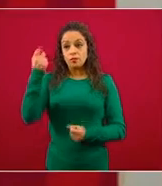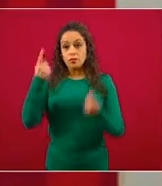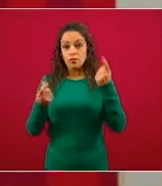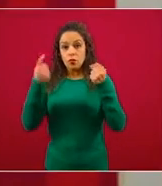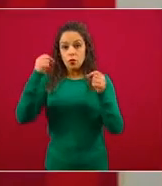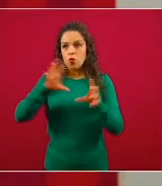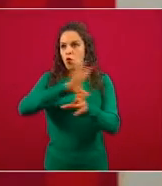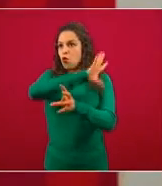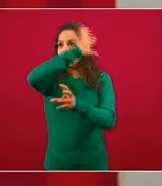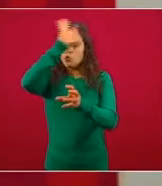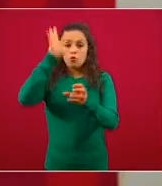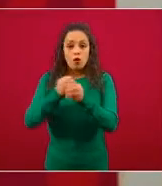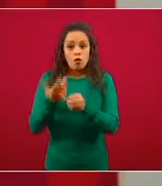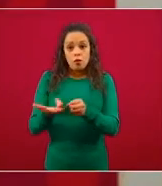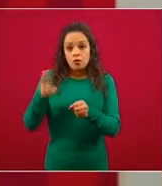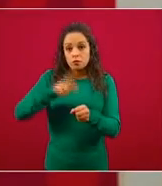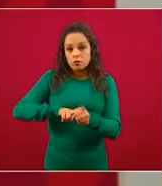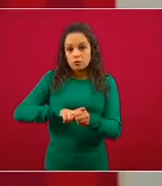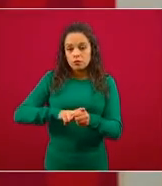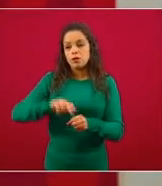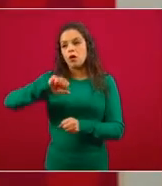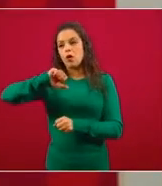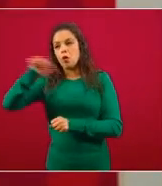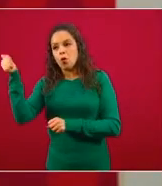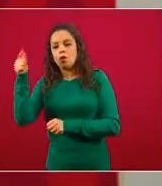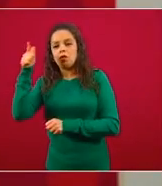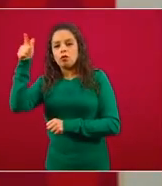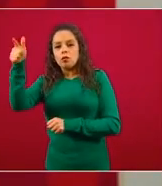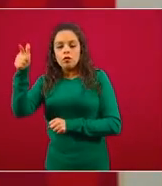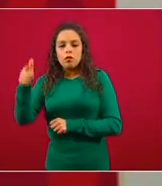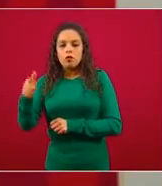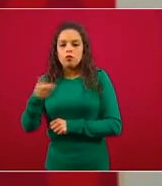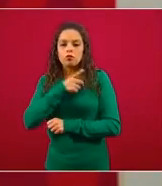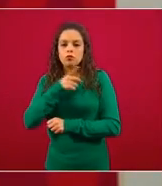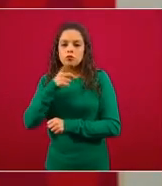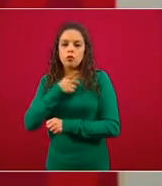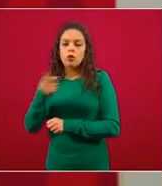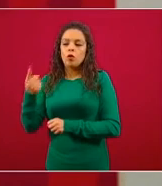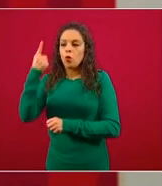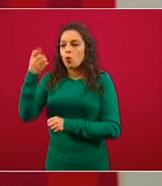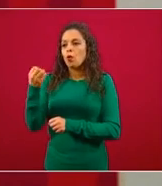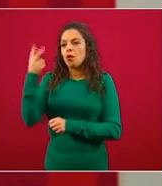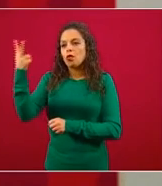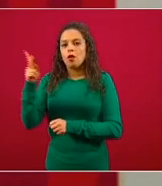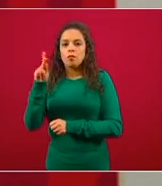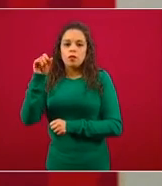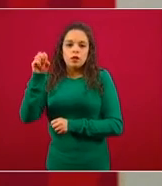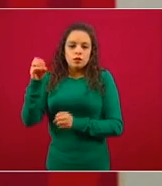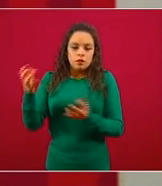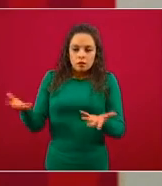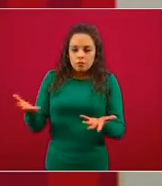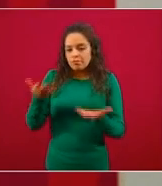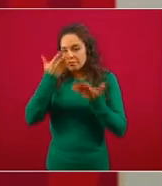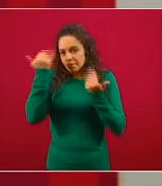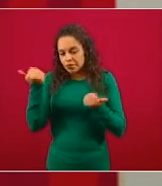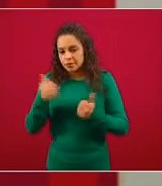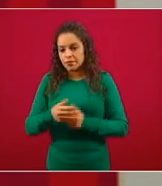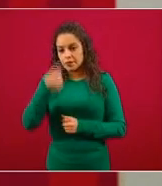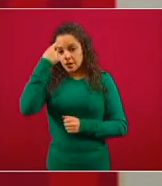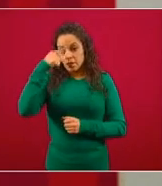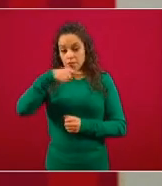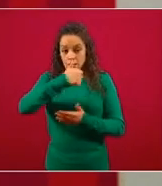hospital, in other cases just a part of it, to deal with COVID-19 patients so that we can have